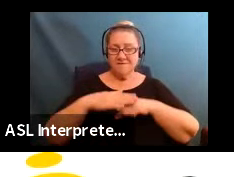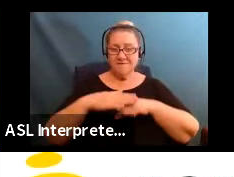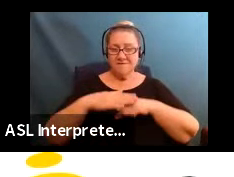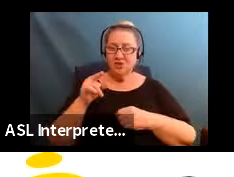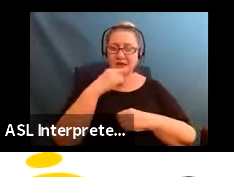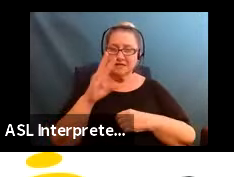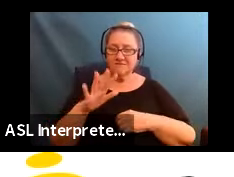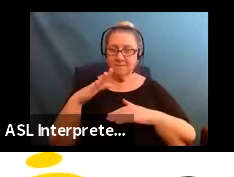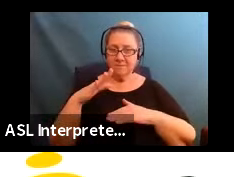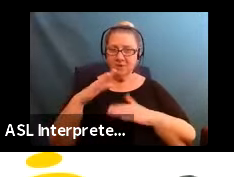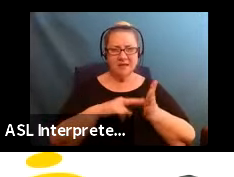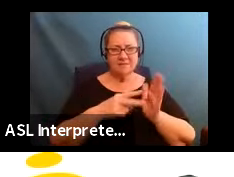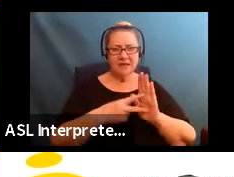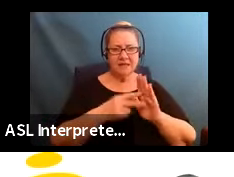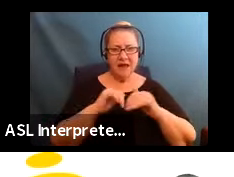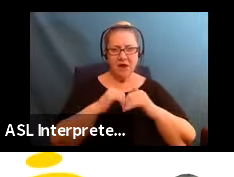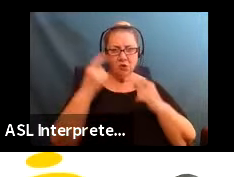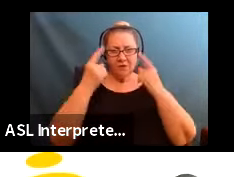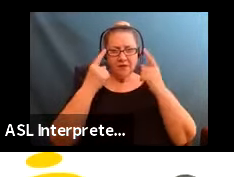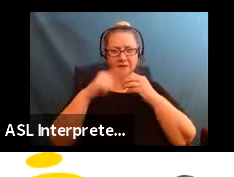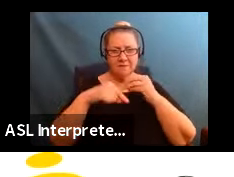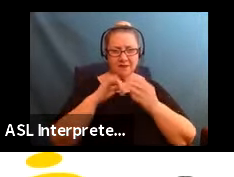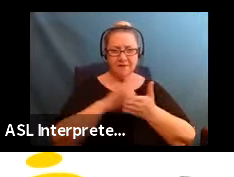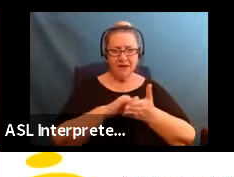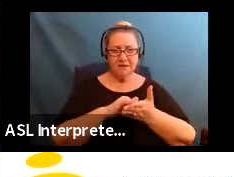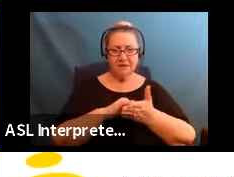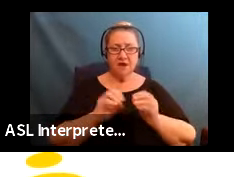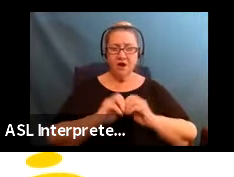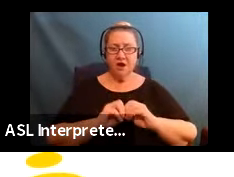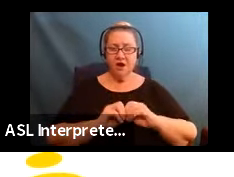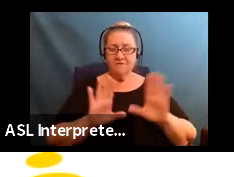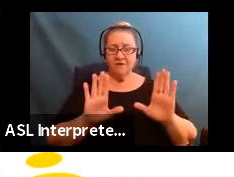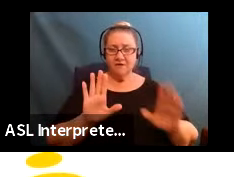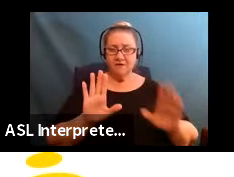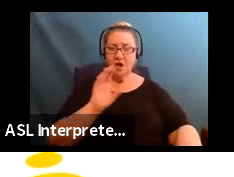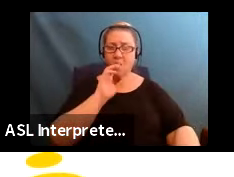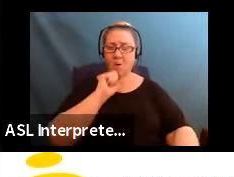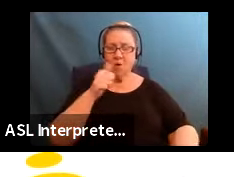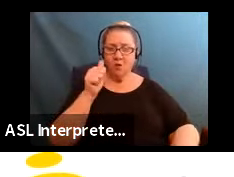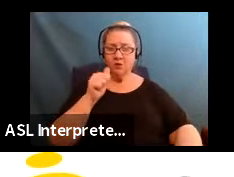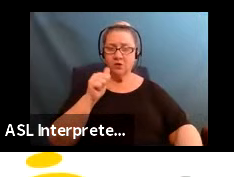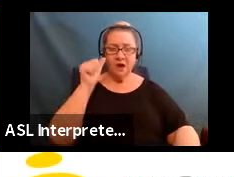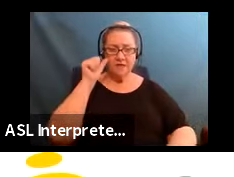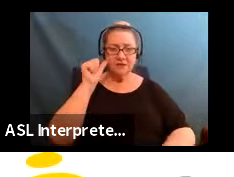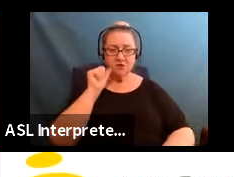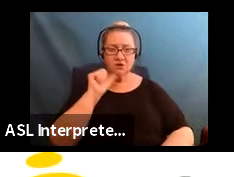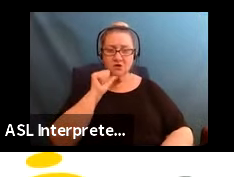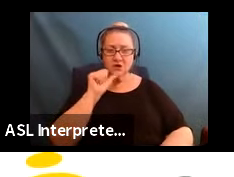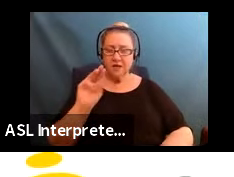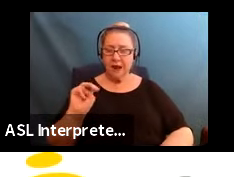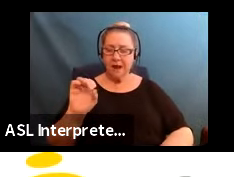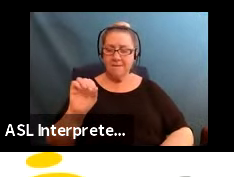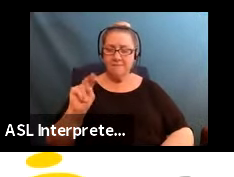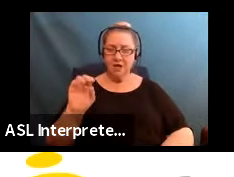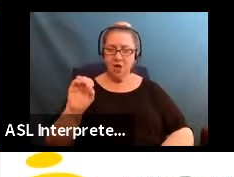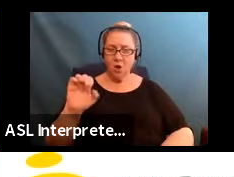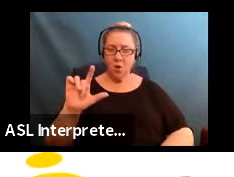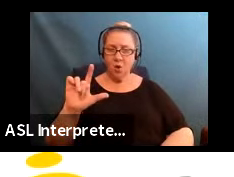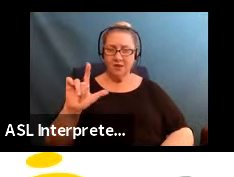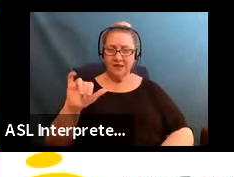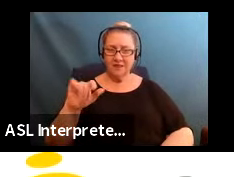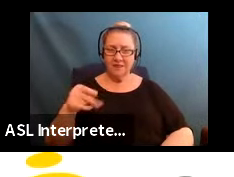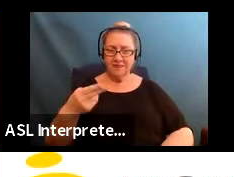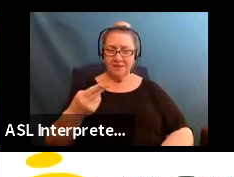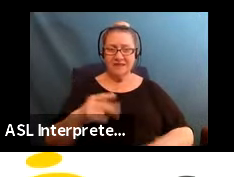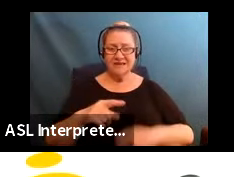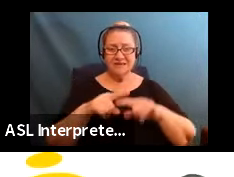How are you thinking about it? Obviously, older adults are not a monolith, and older adults, depending on who they are,